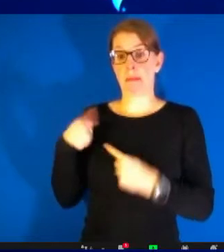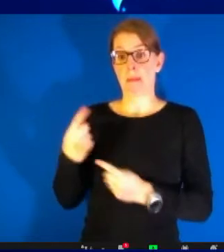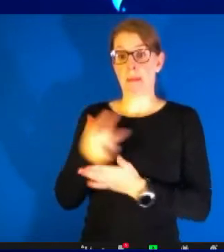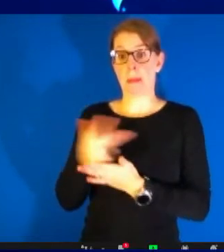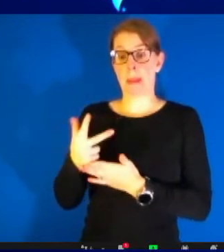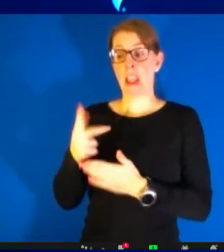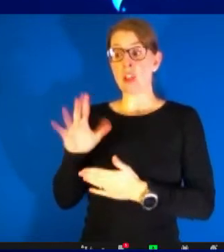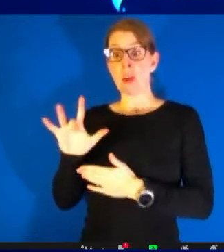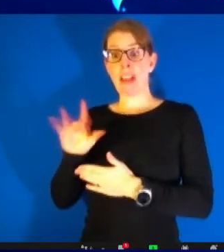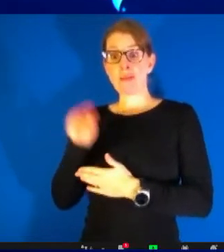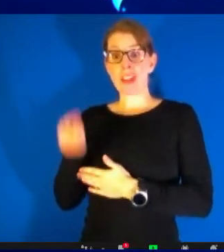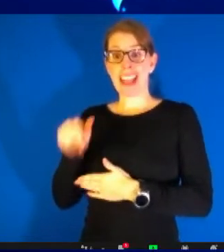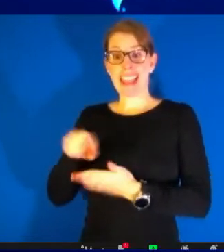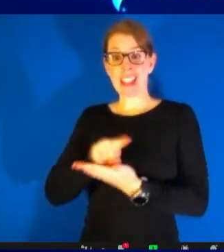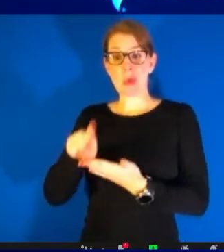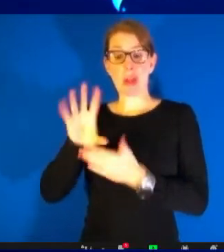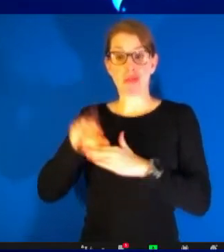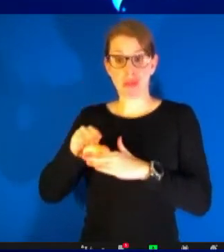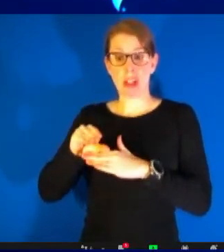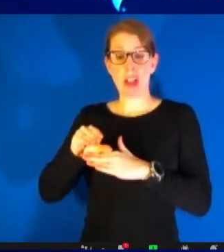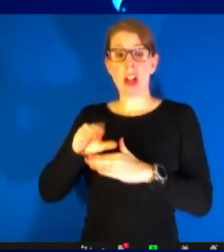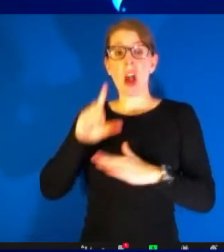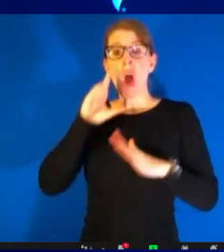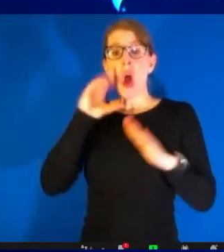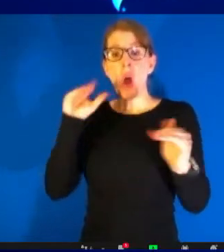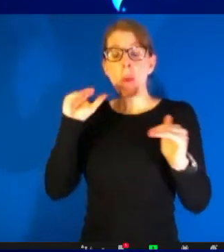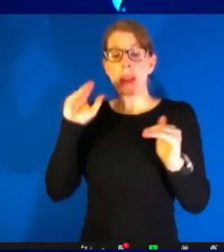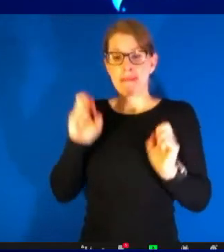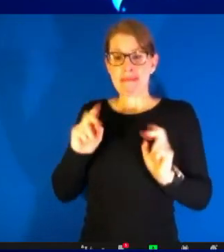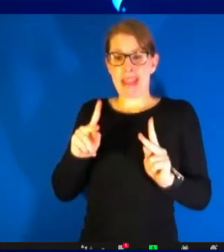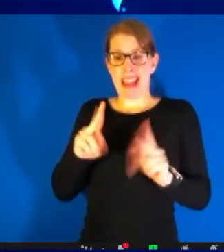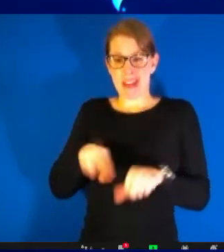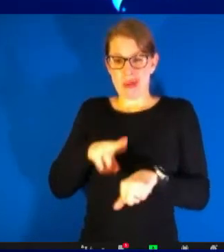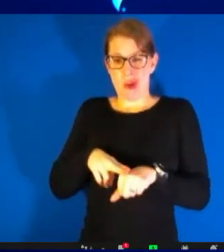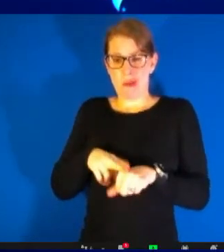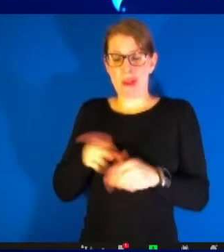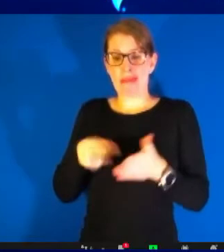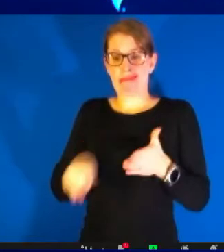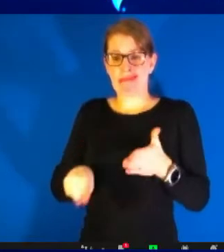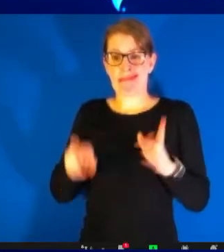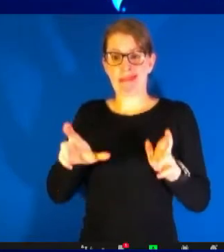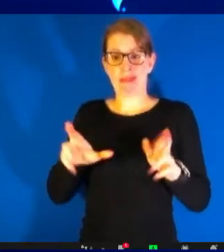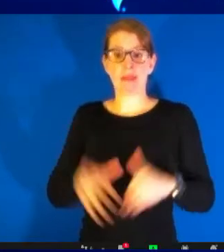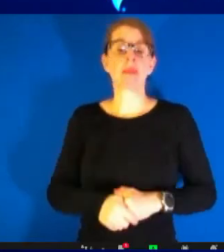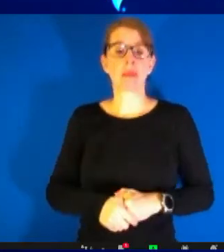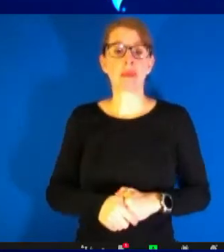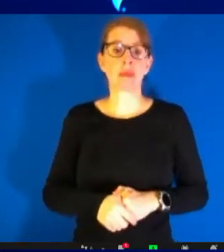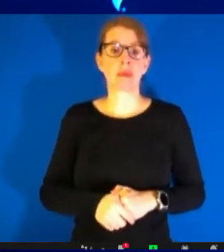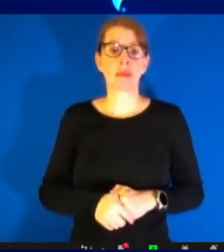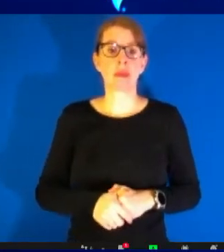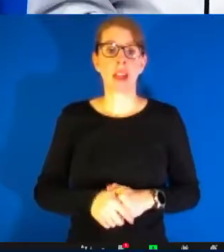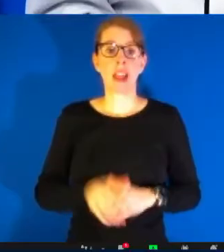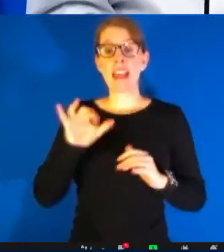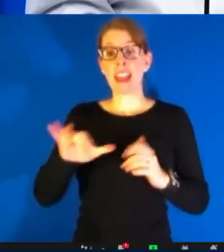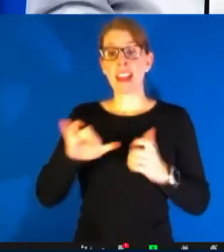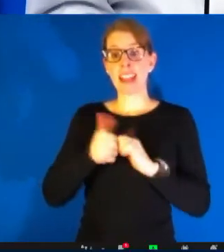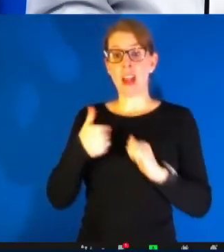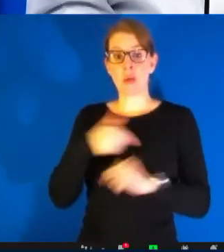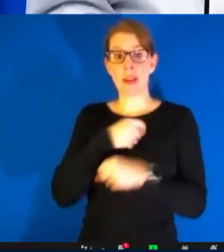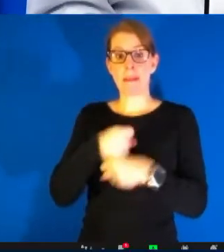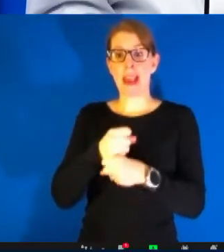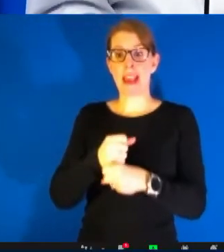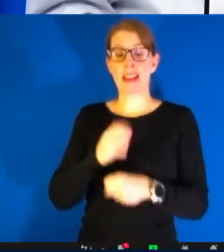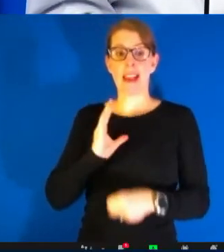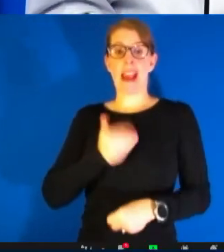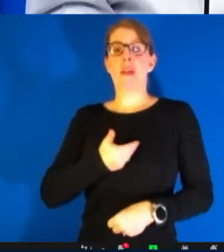week. We're hoping to get even less than that next week. We want to get back to normal business. That's what we do. That's how we make our cars. That's how you make your cars.